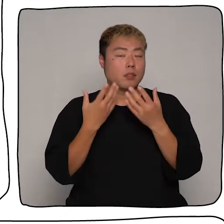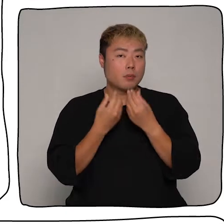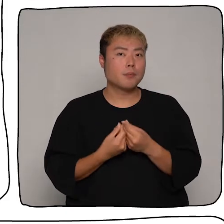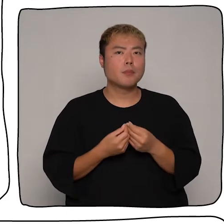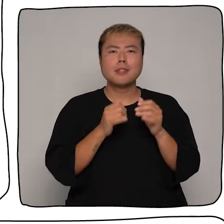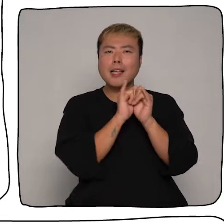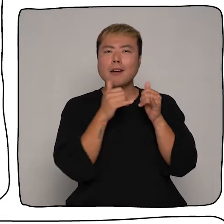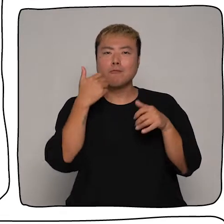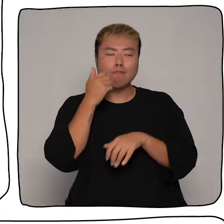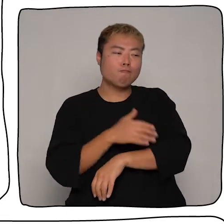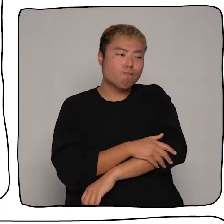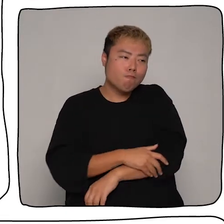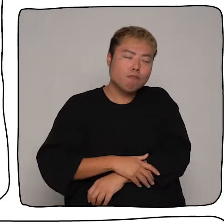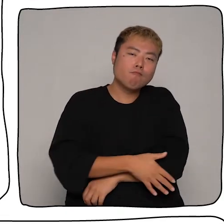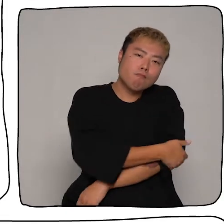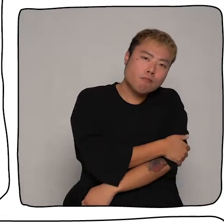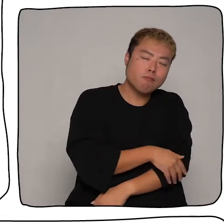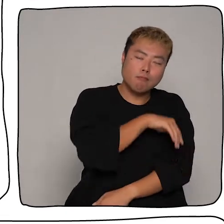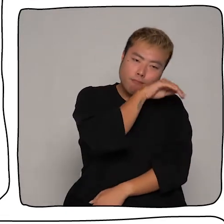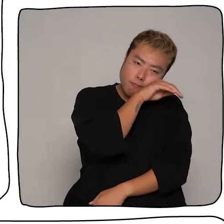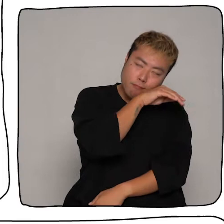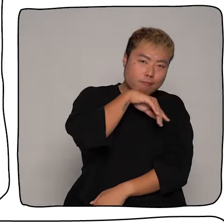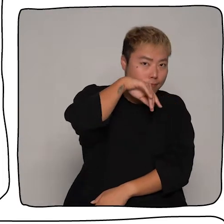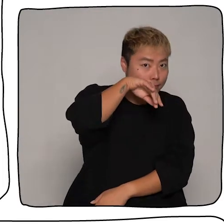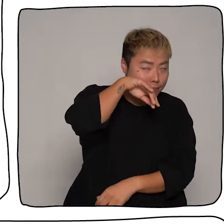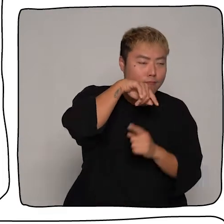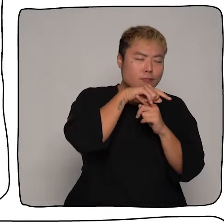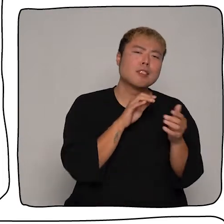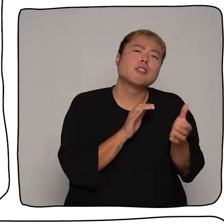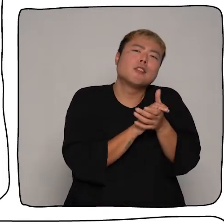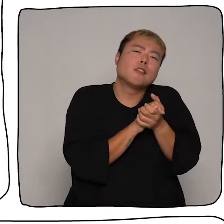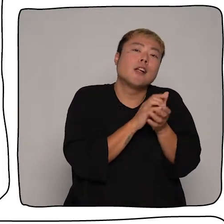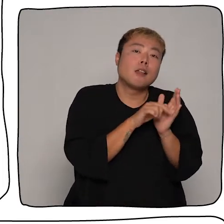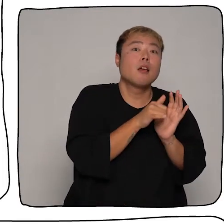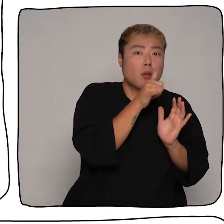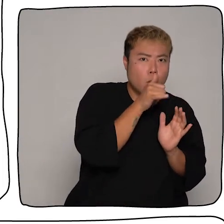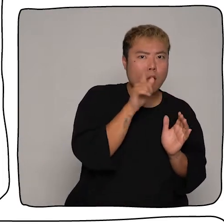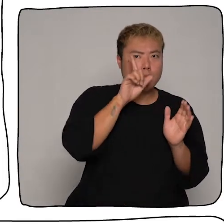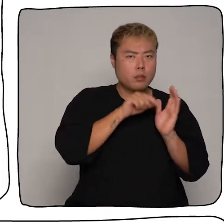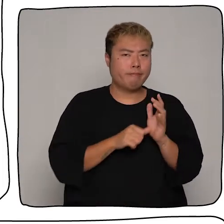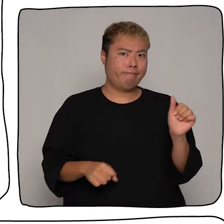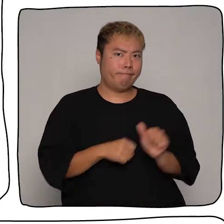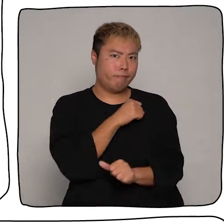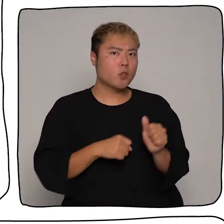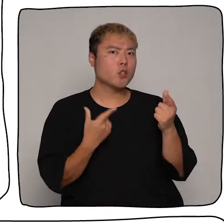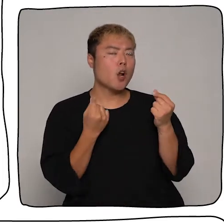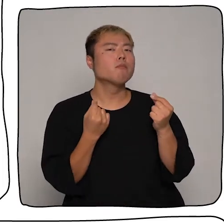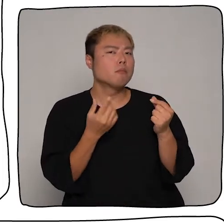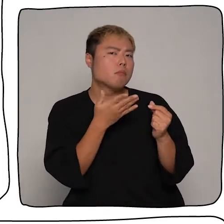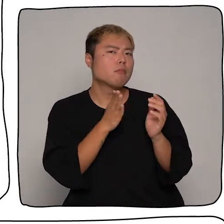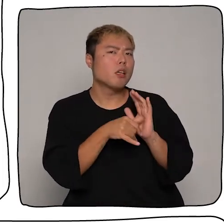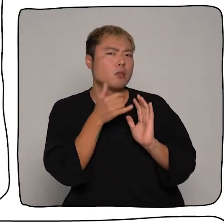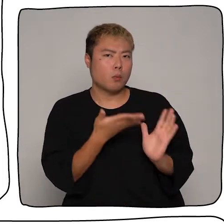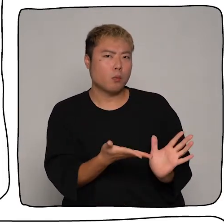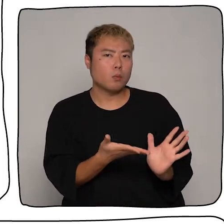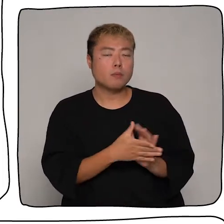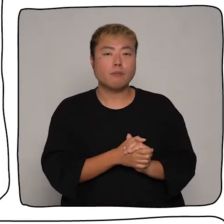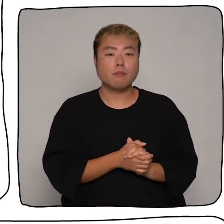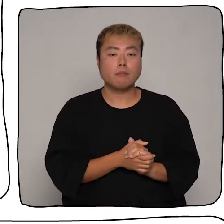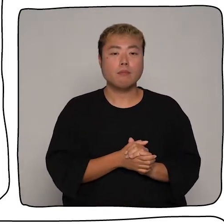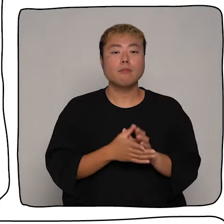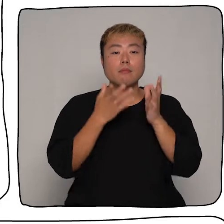Touching someone's body can enhance intimacy with them. This is good, but it can be